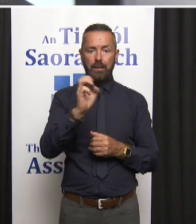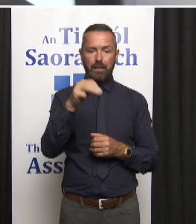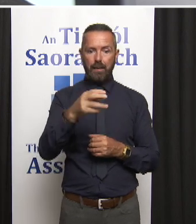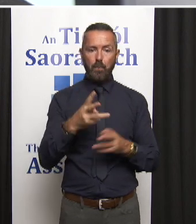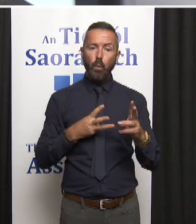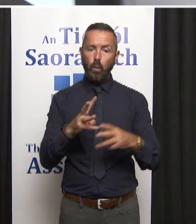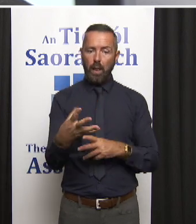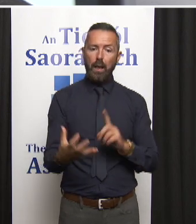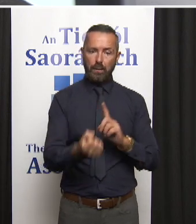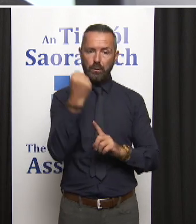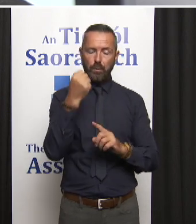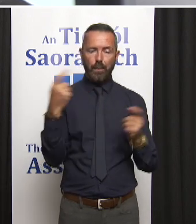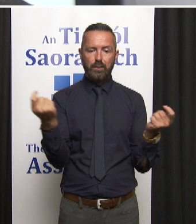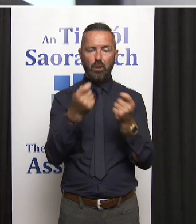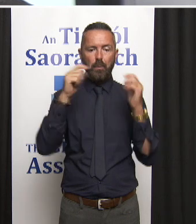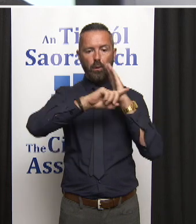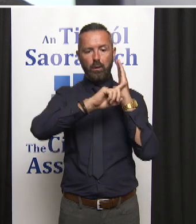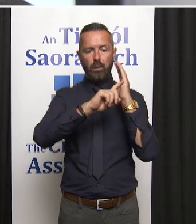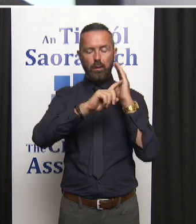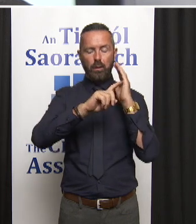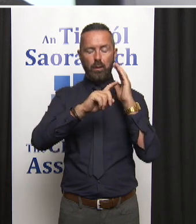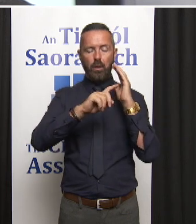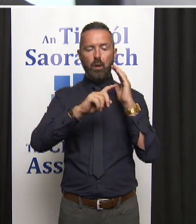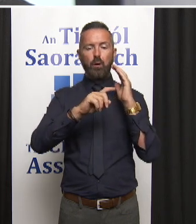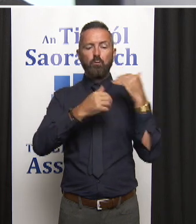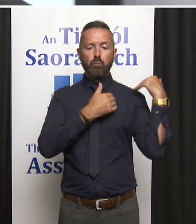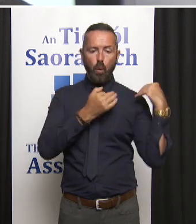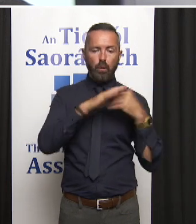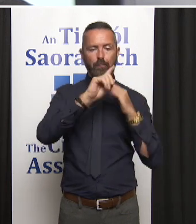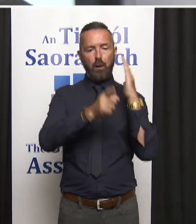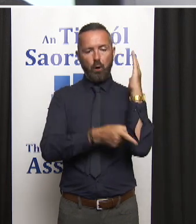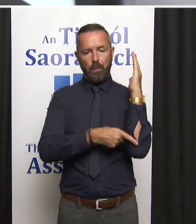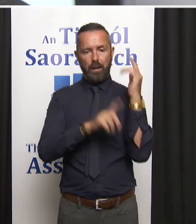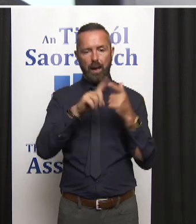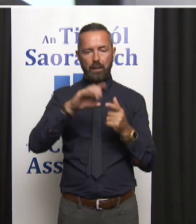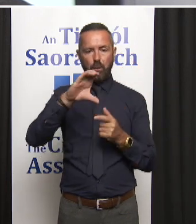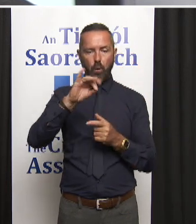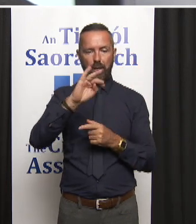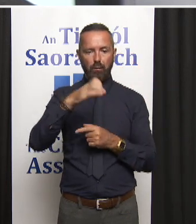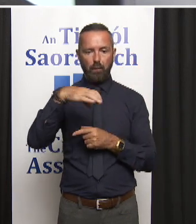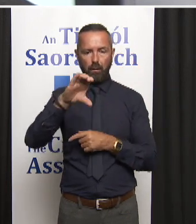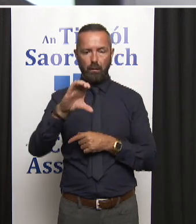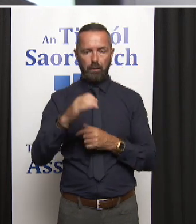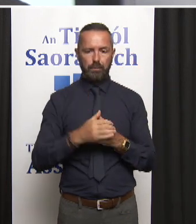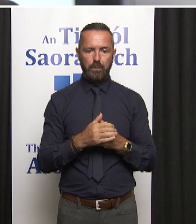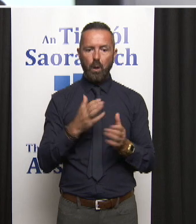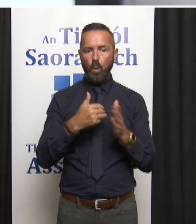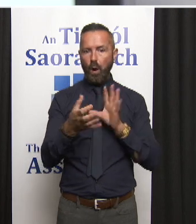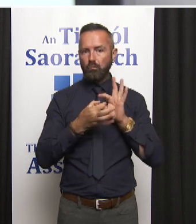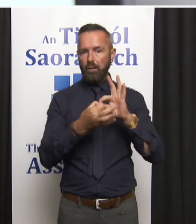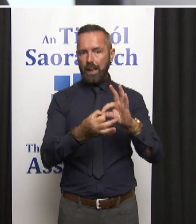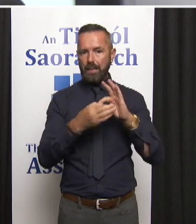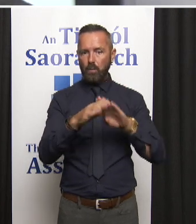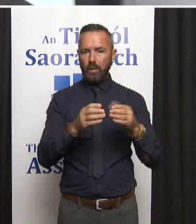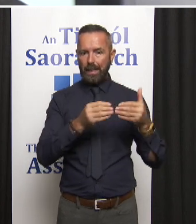subsume the ceremonial roles and posts of Lord Mayor, Mayor and Cathaoirleach. What's the relationship between the lead in the retained